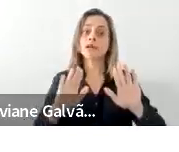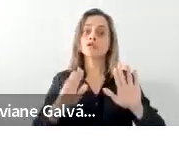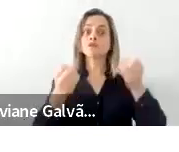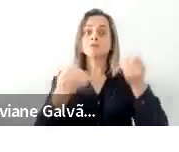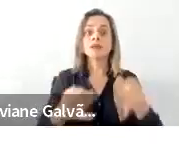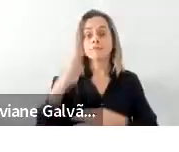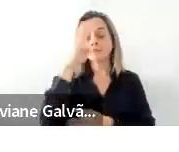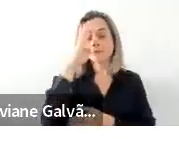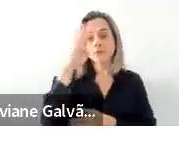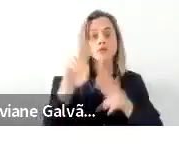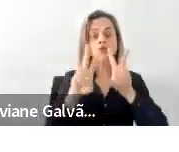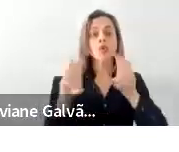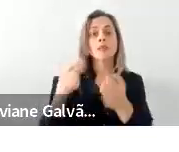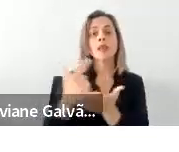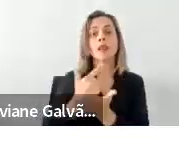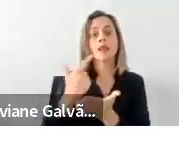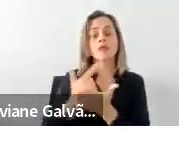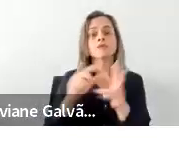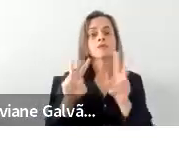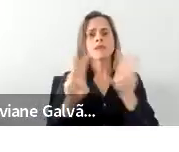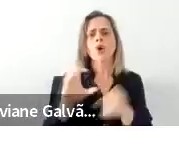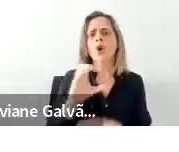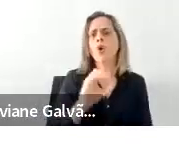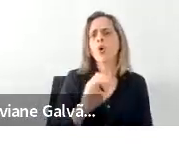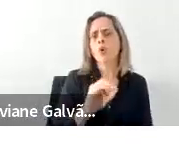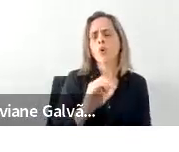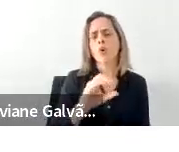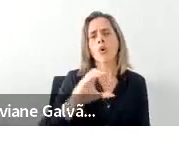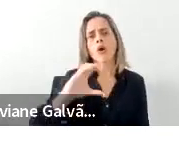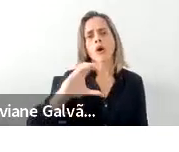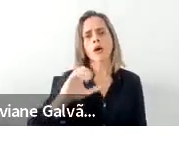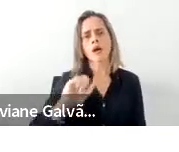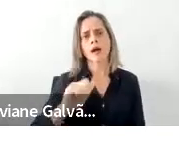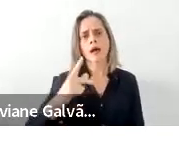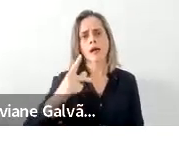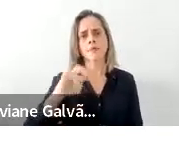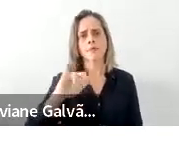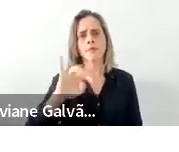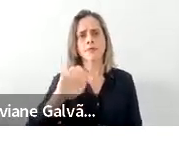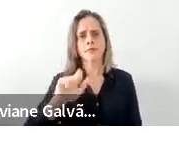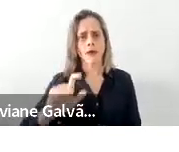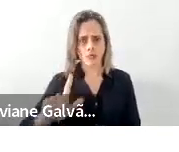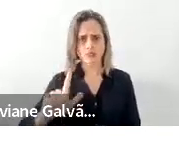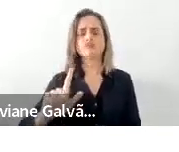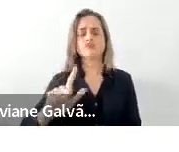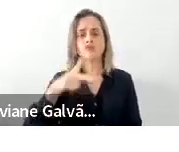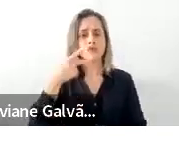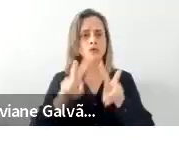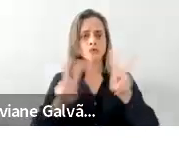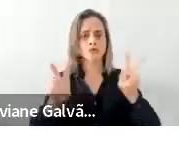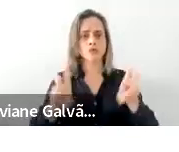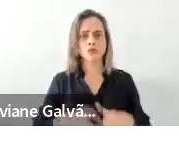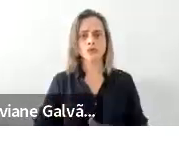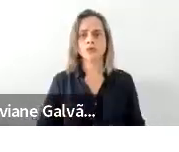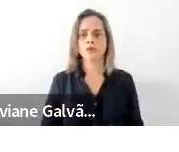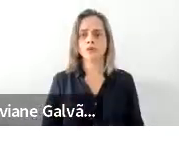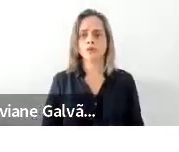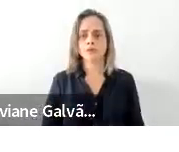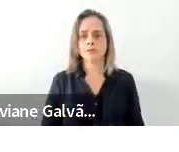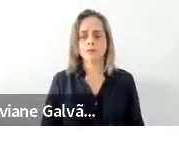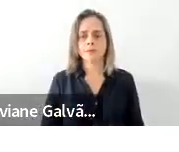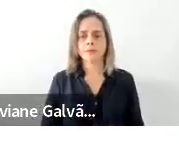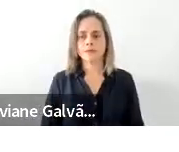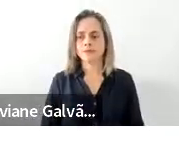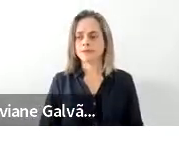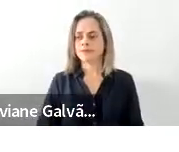There's also, within this issue, there is the question of Hegel